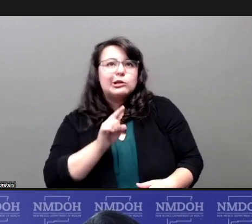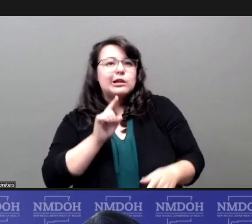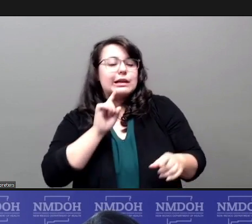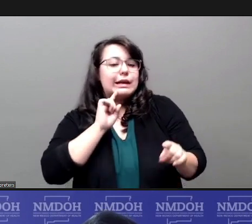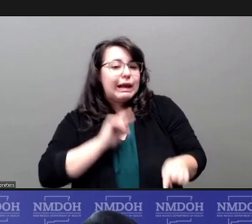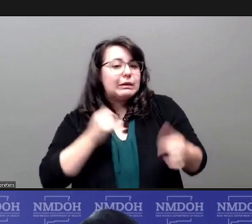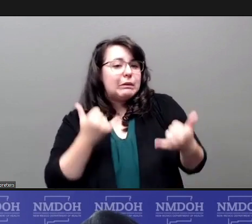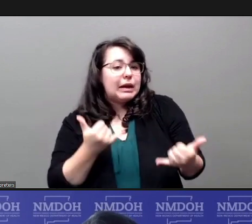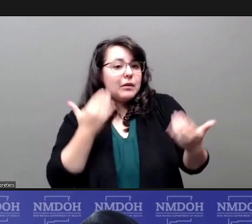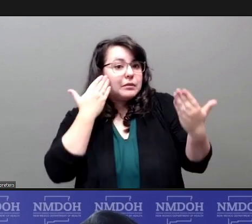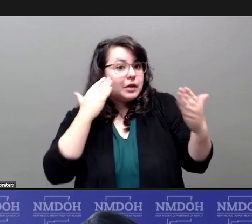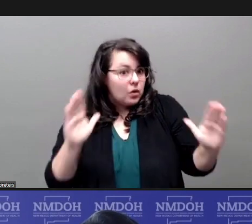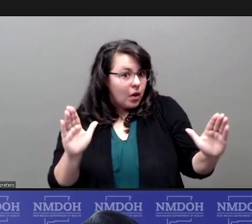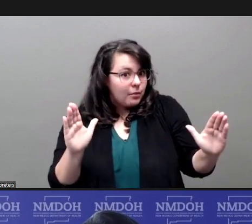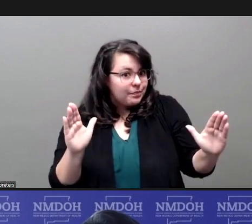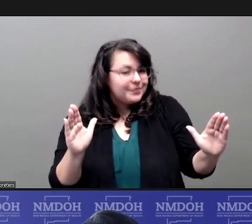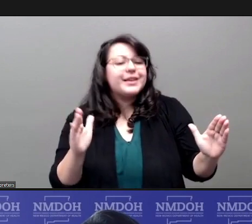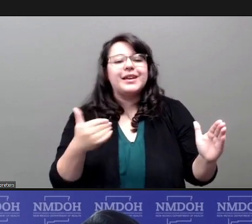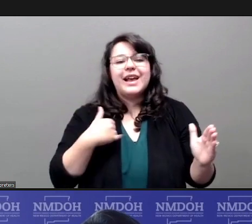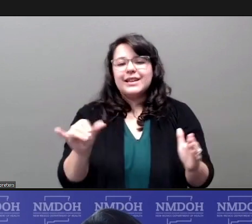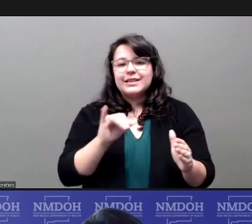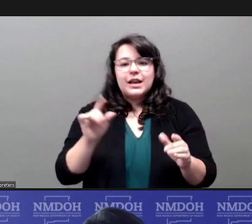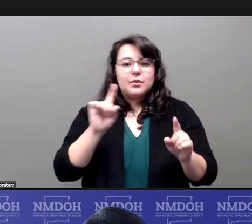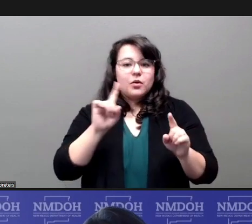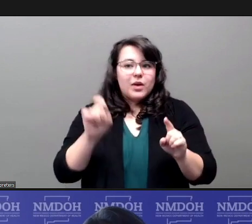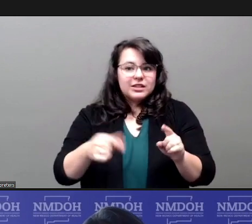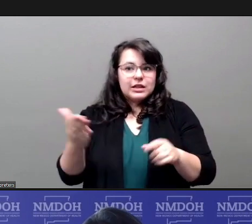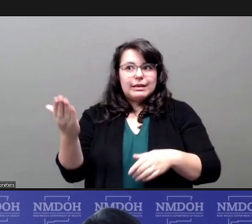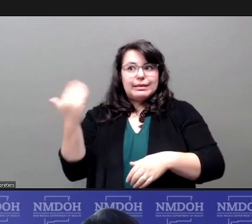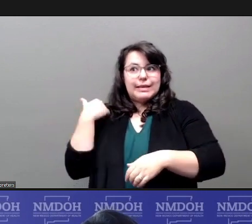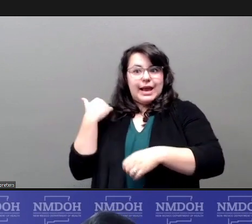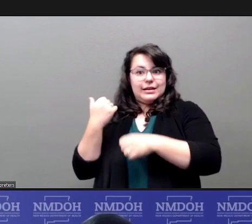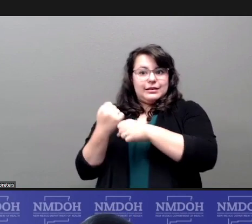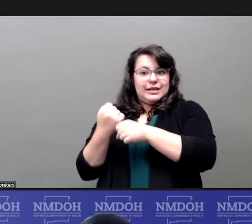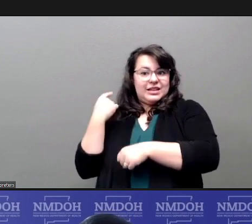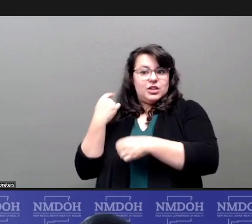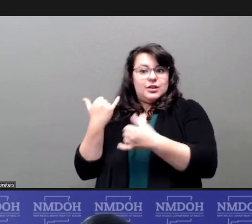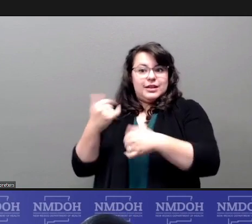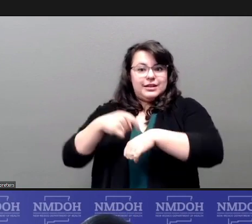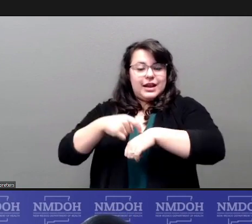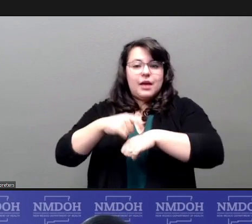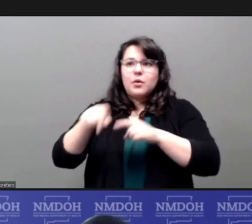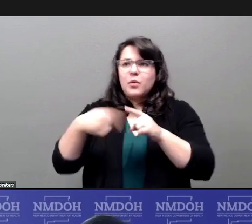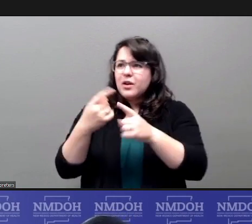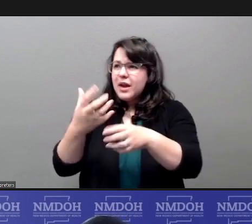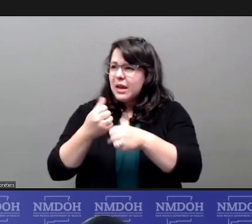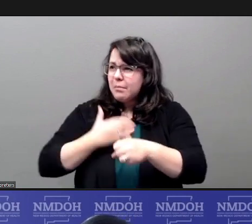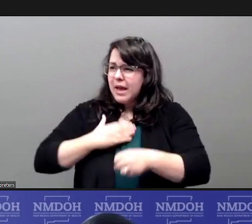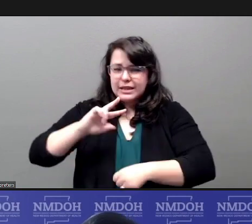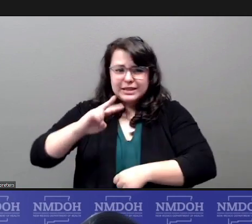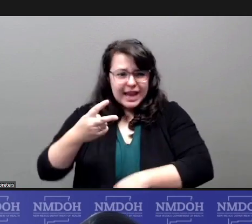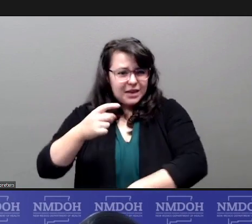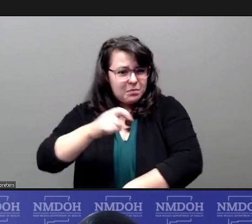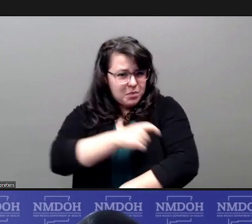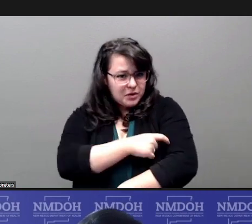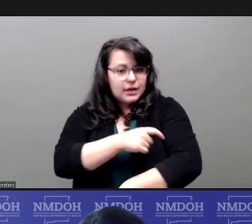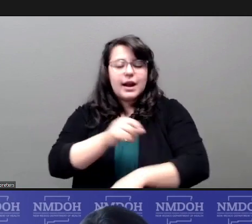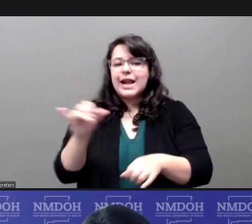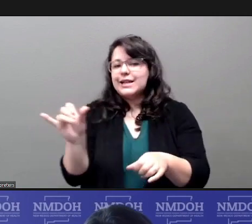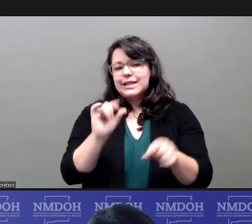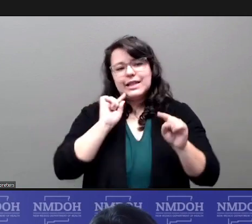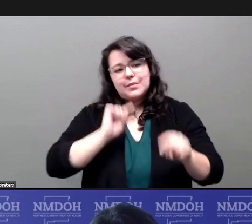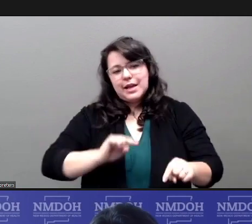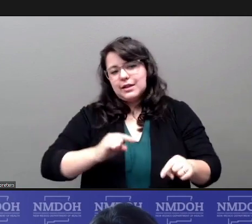know. We had the same question last year at this time. Well, when do I get my second booster? And the same answer, we don't